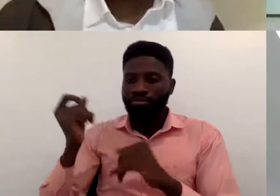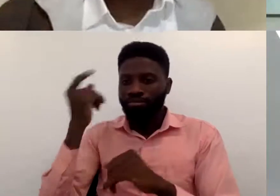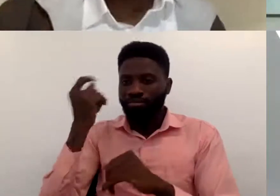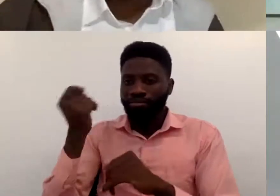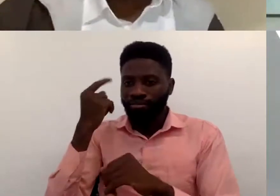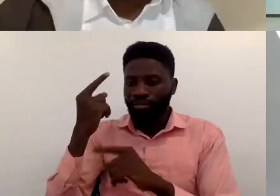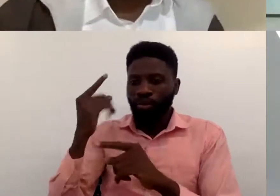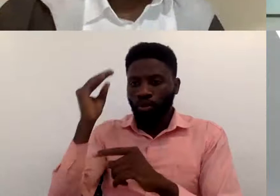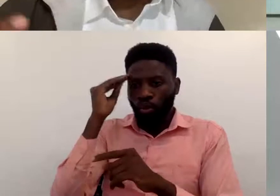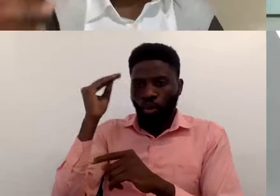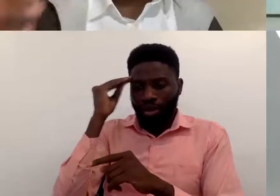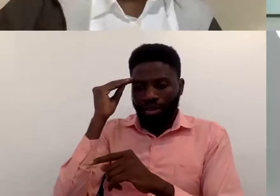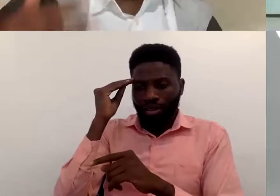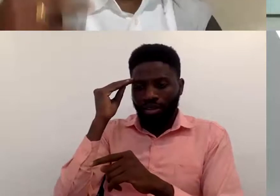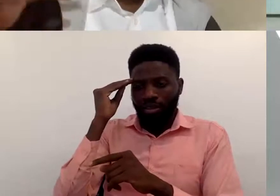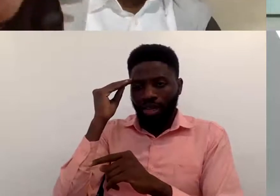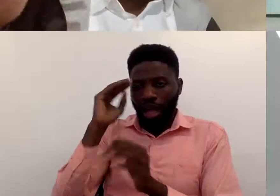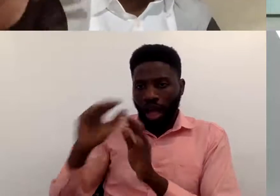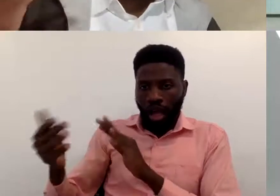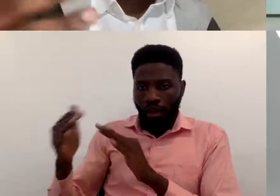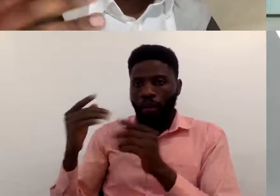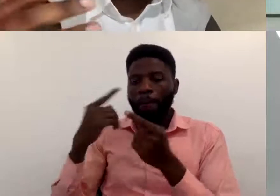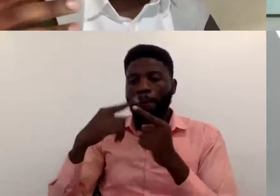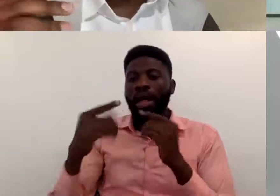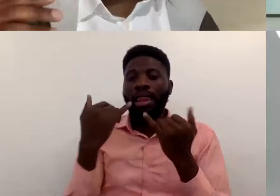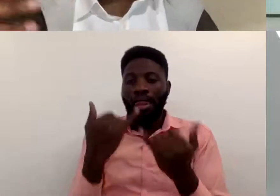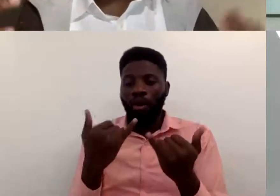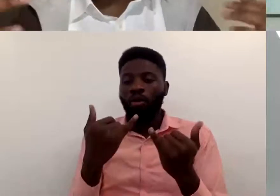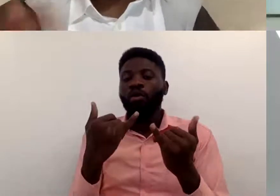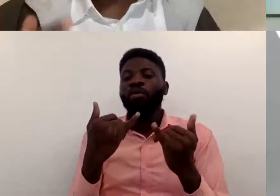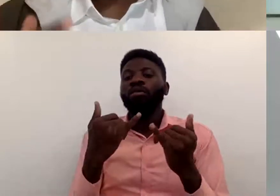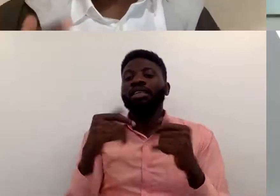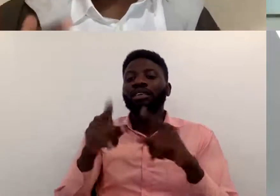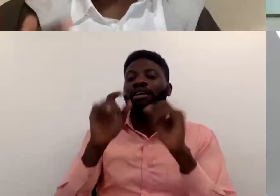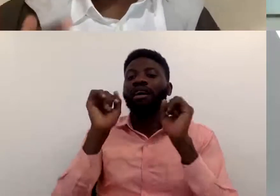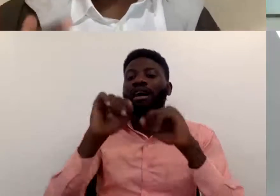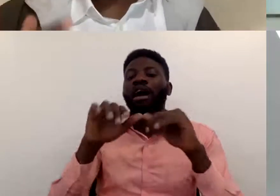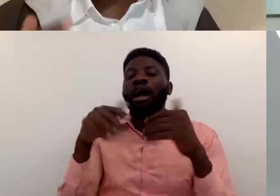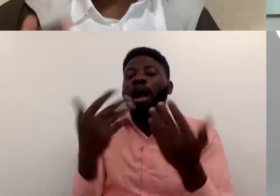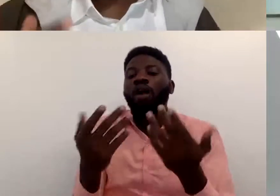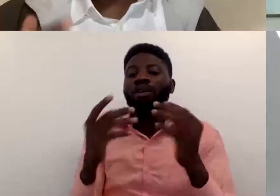knowledge in your field. But how can you take it to the next level by you contributing